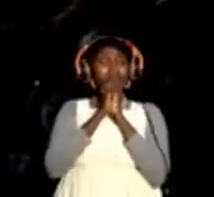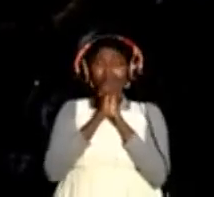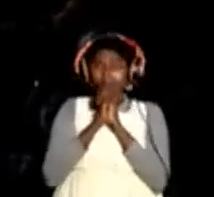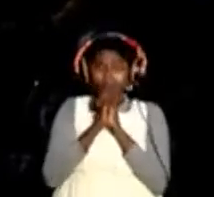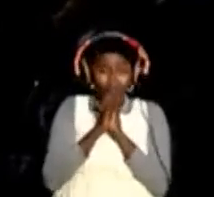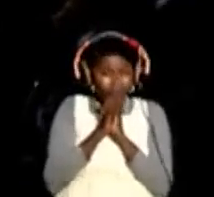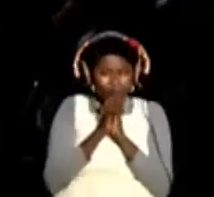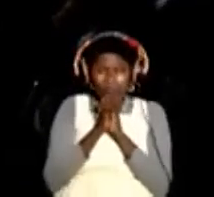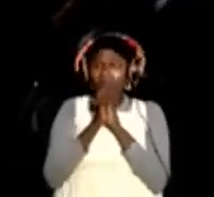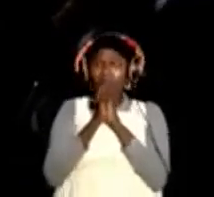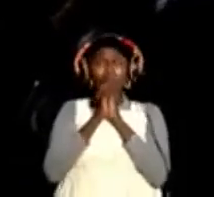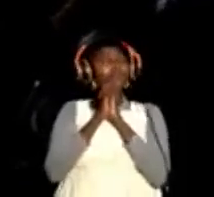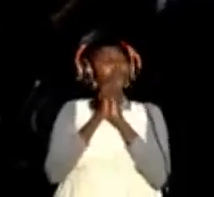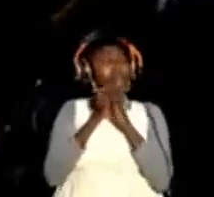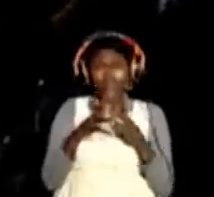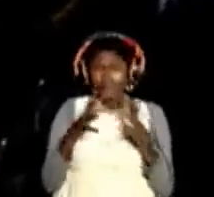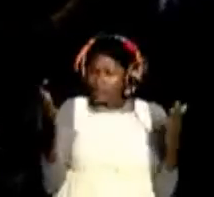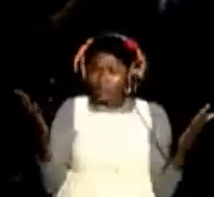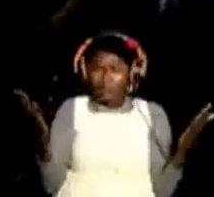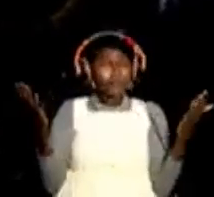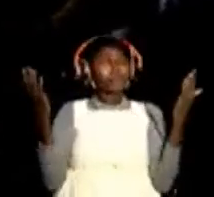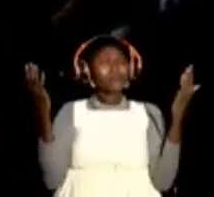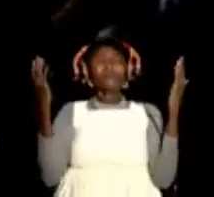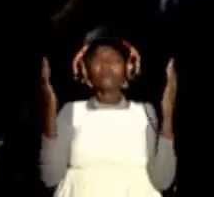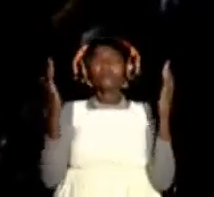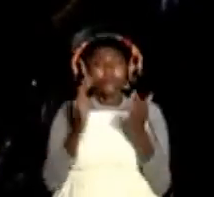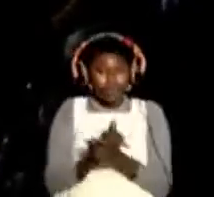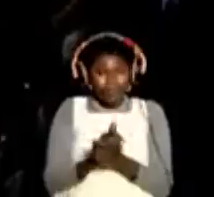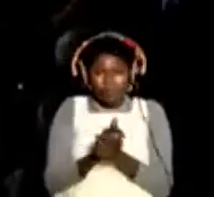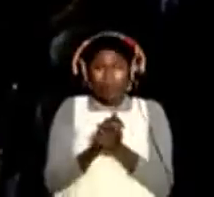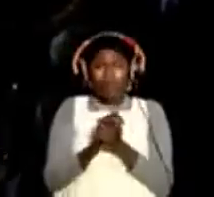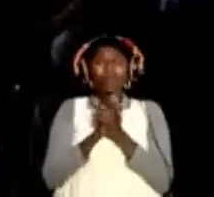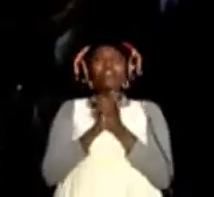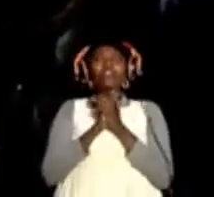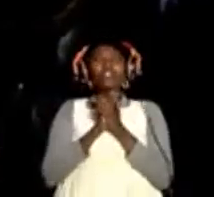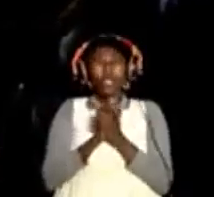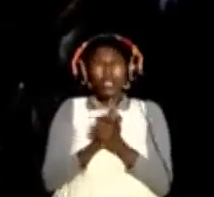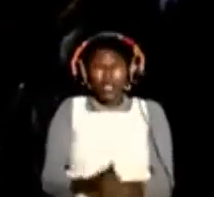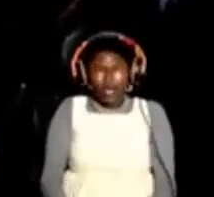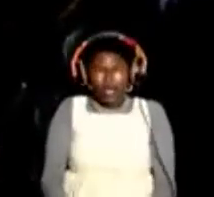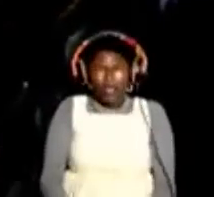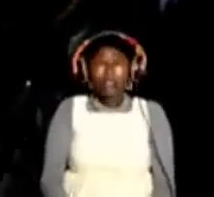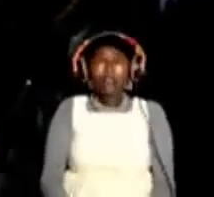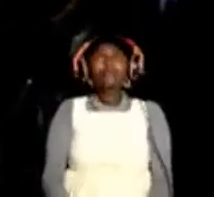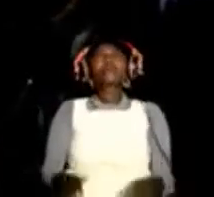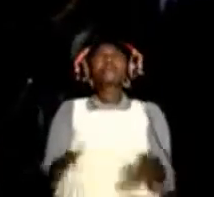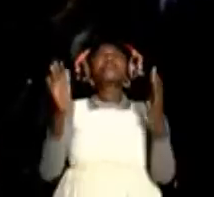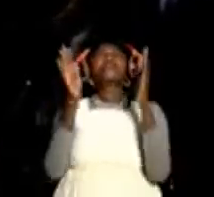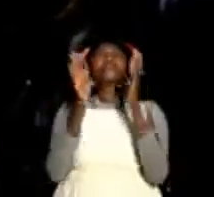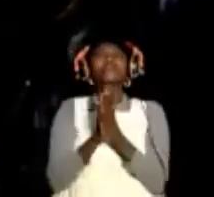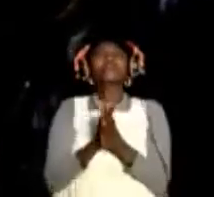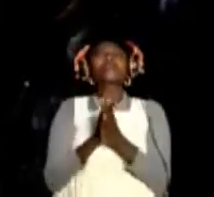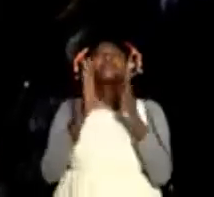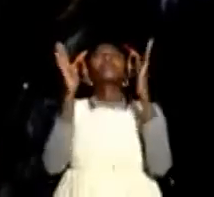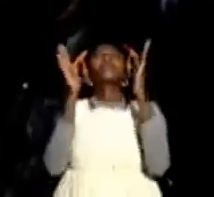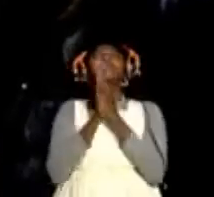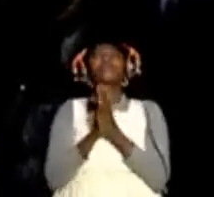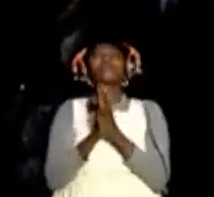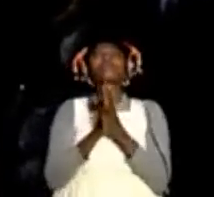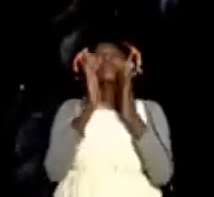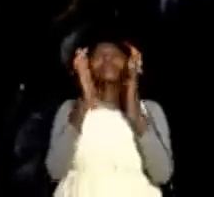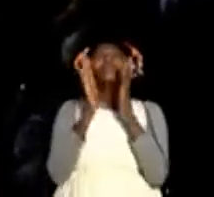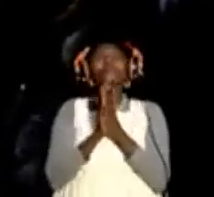helpless look to thee for grace. Foul I fall I to the fountain,